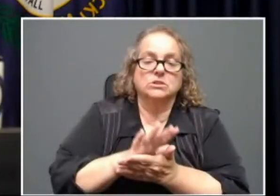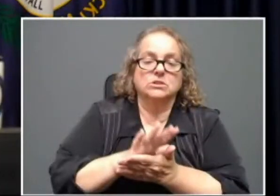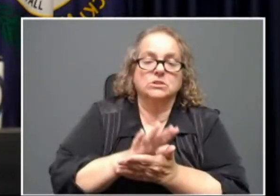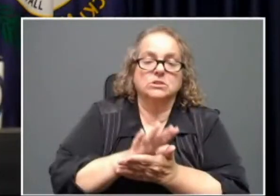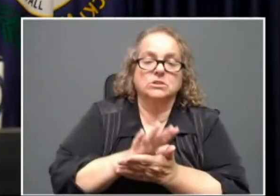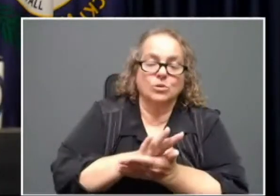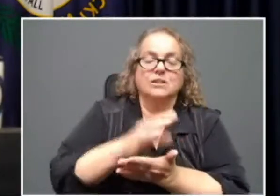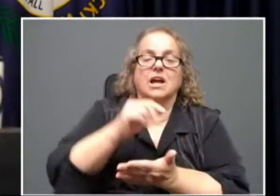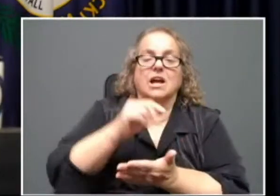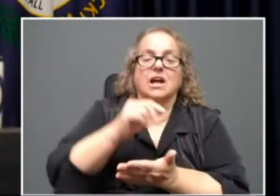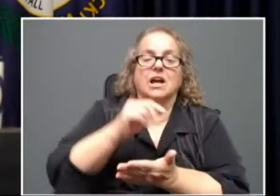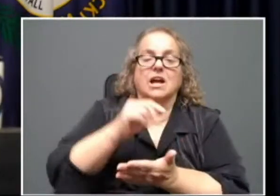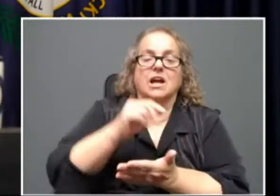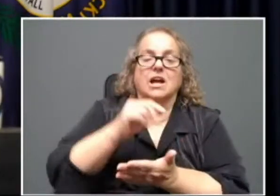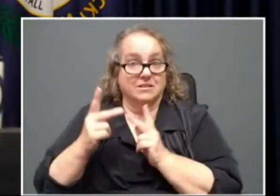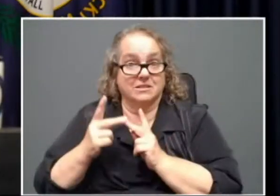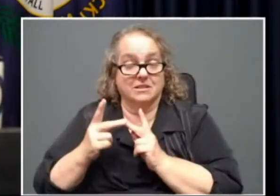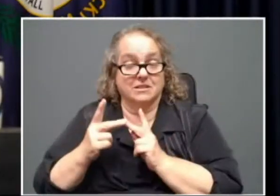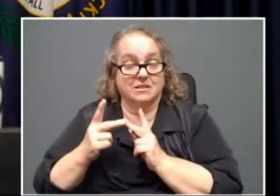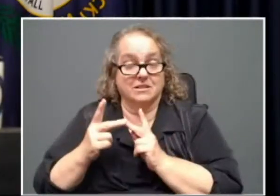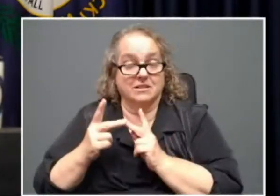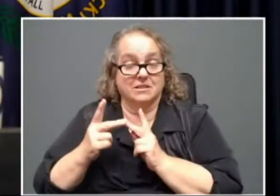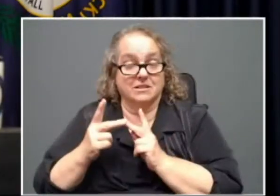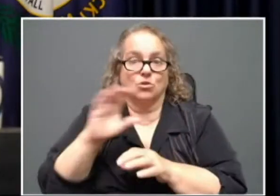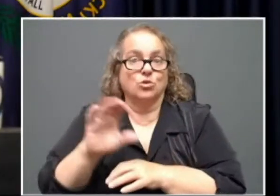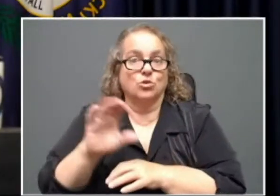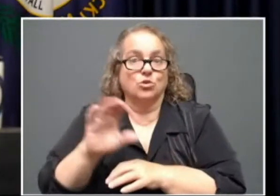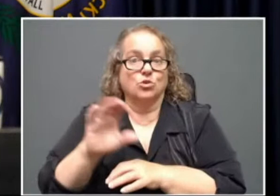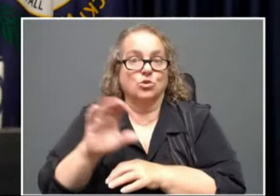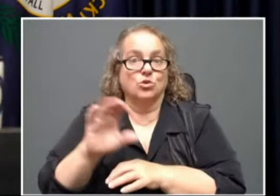places that are doing that. So